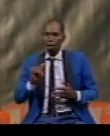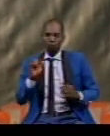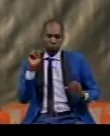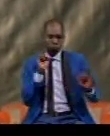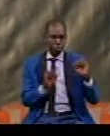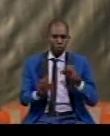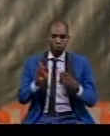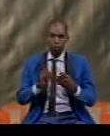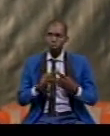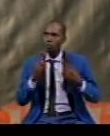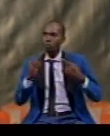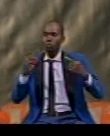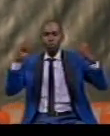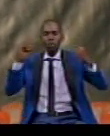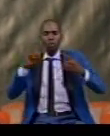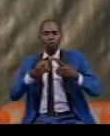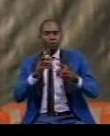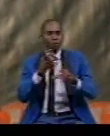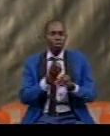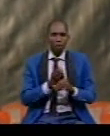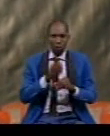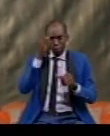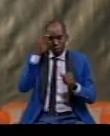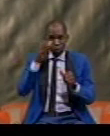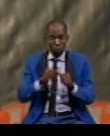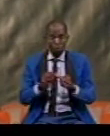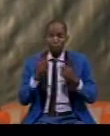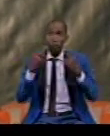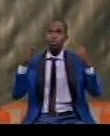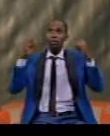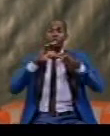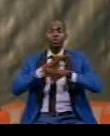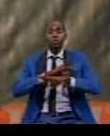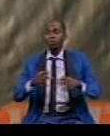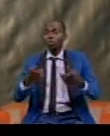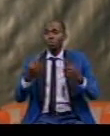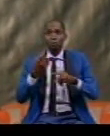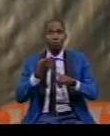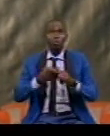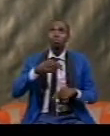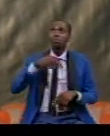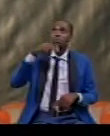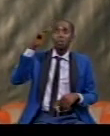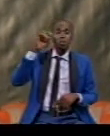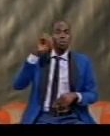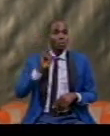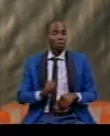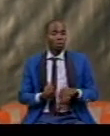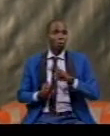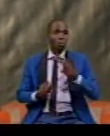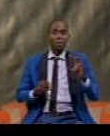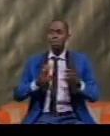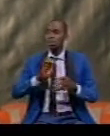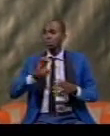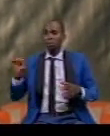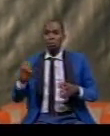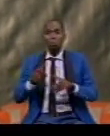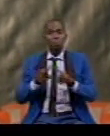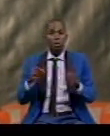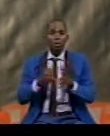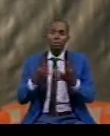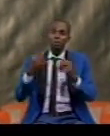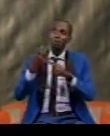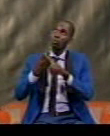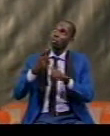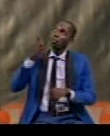that makes our name to be written in the book of life in heaven. We call him Lord. And